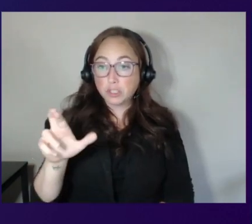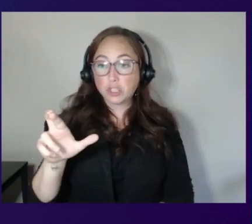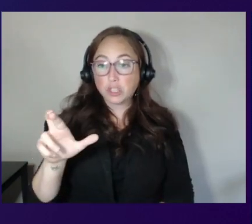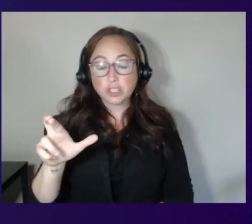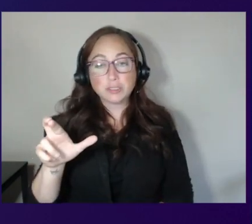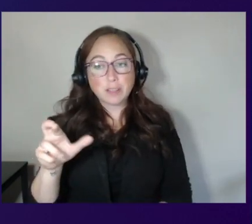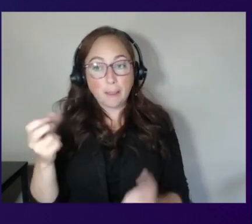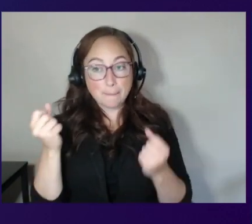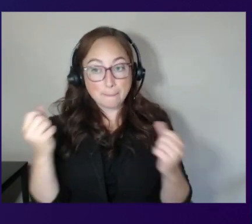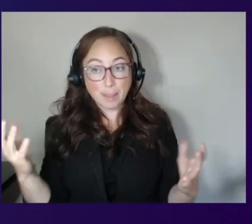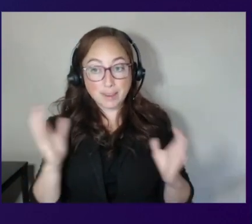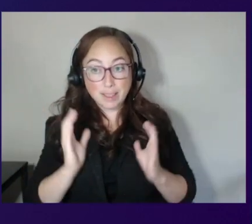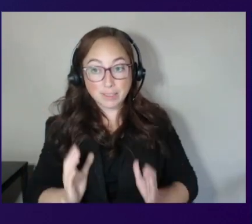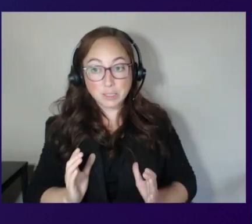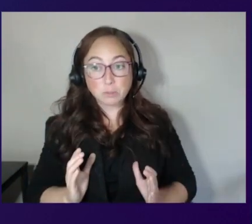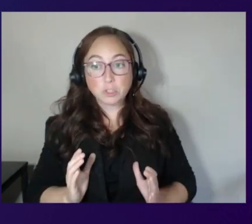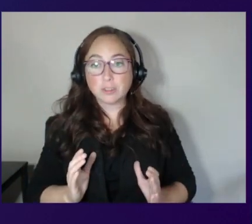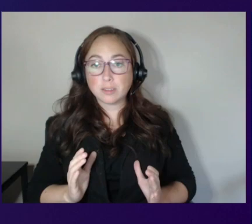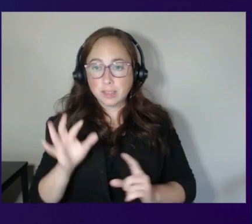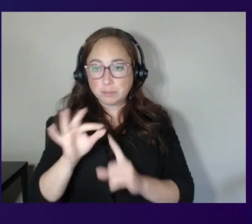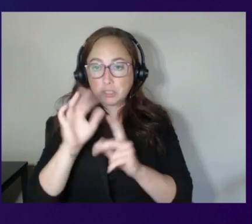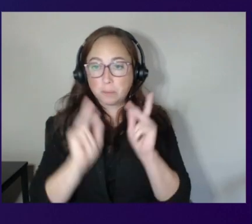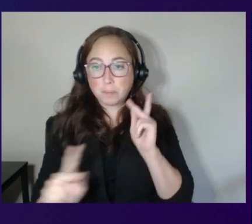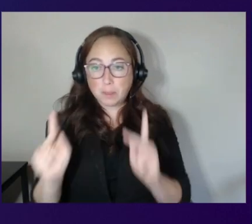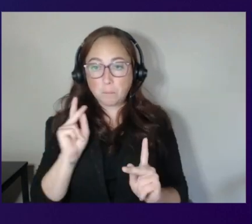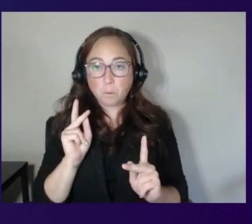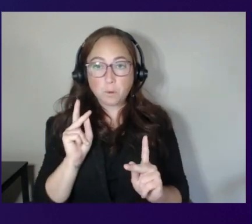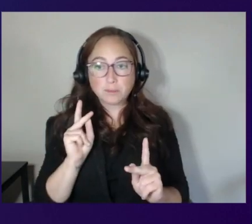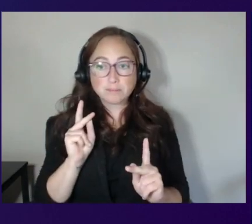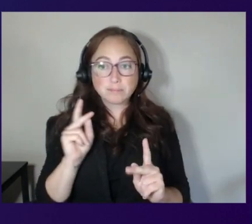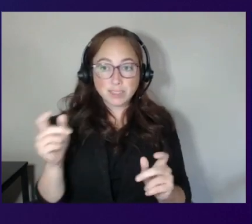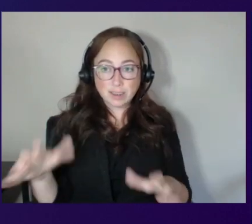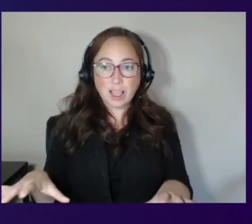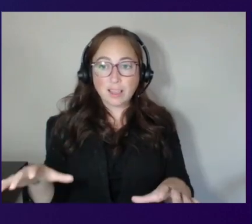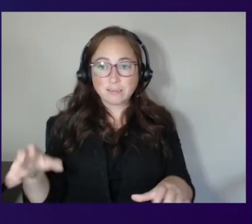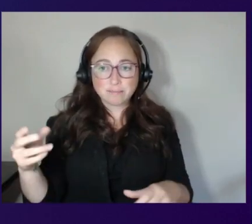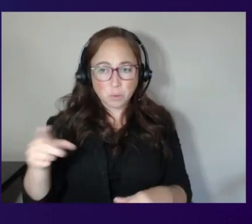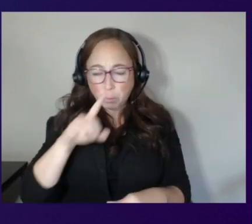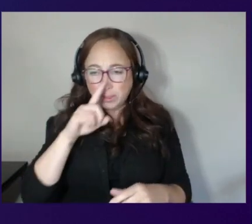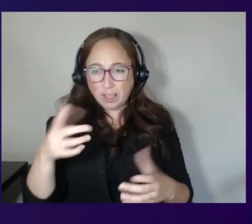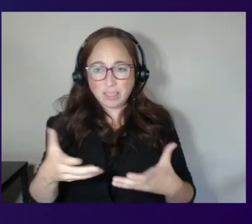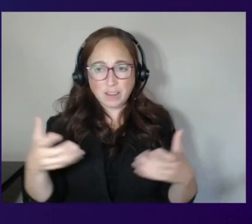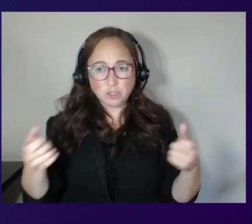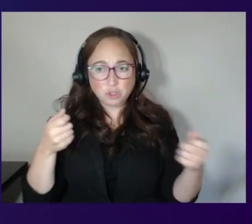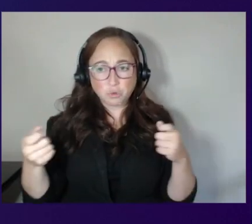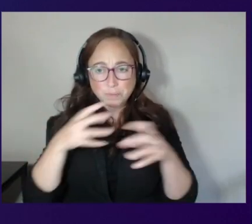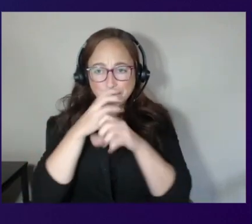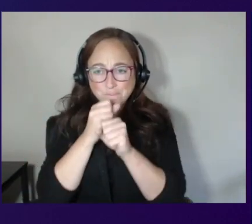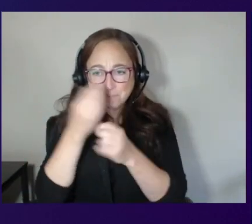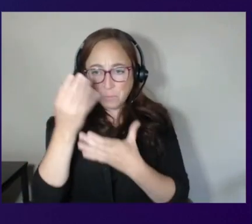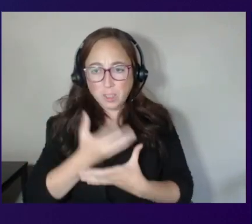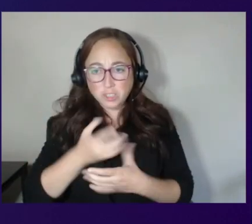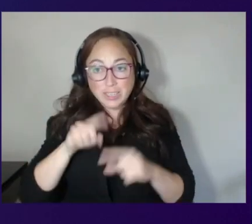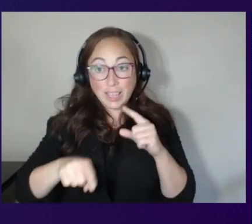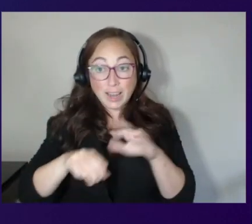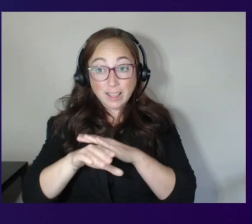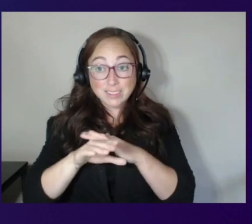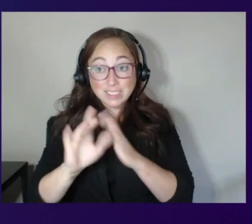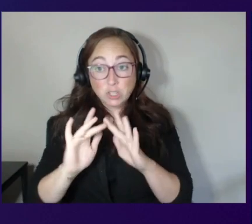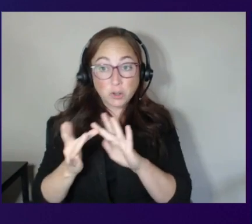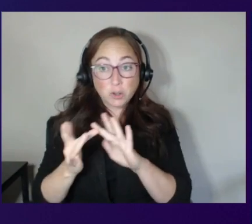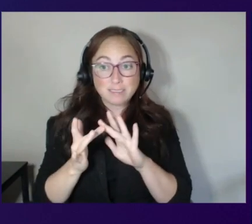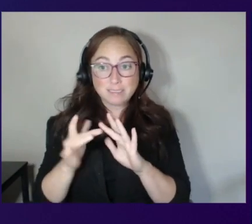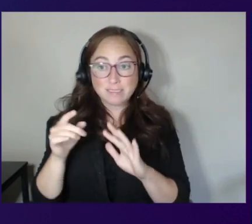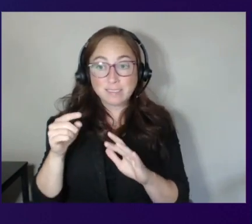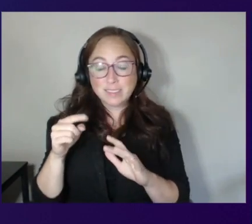customers, especially those in highly regulated industry like finance or healthcare, have users that don't have access to the internet, where this is sort of a table stake to get